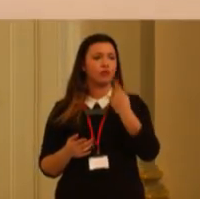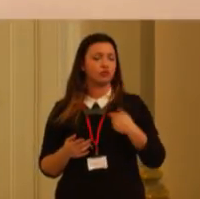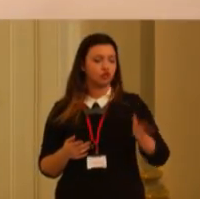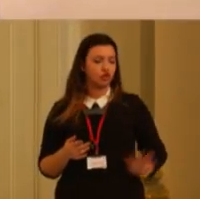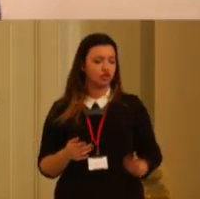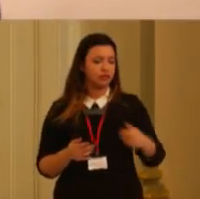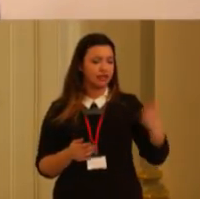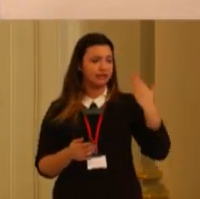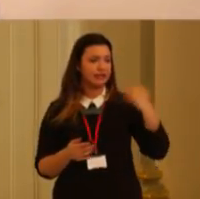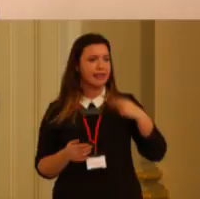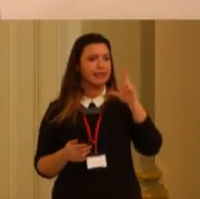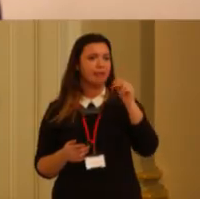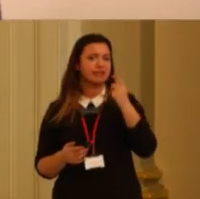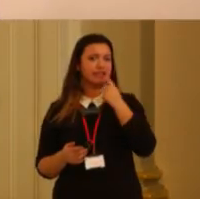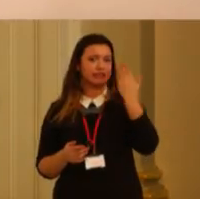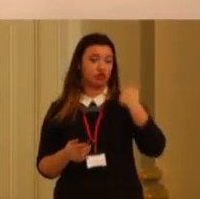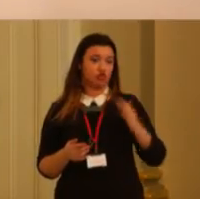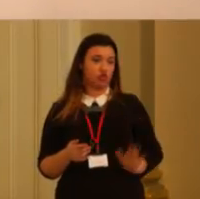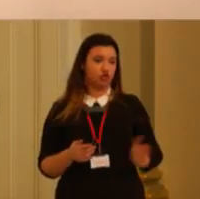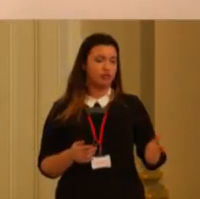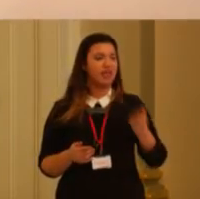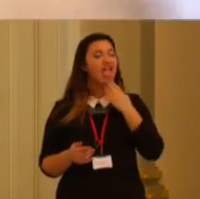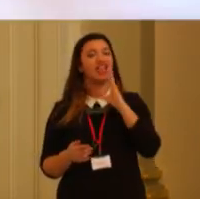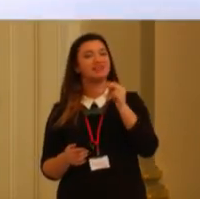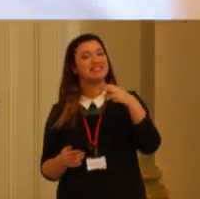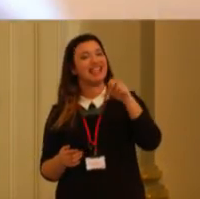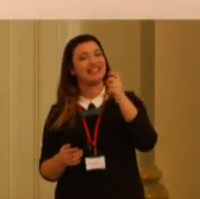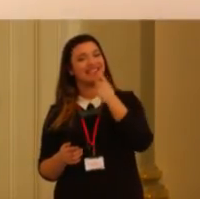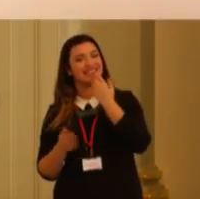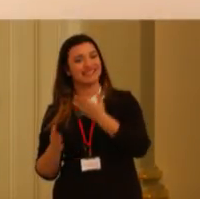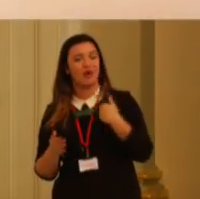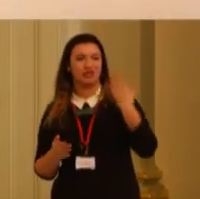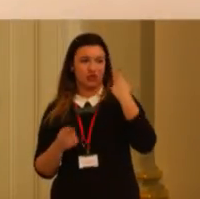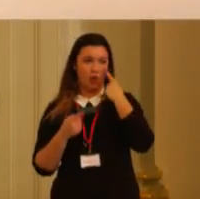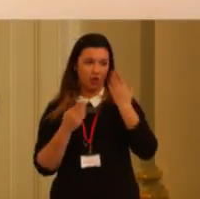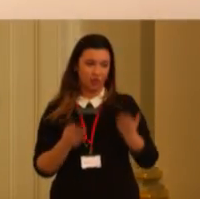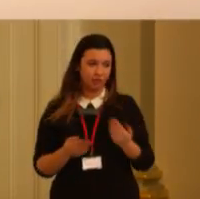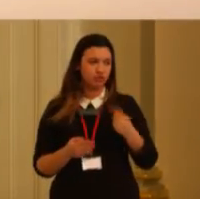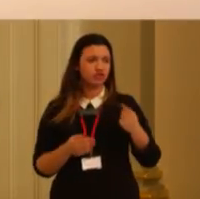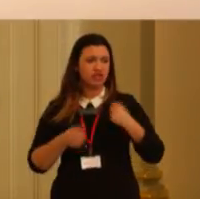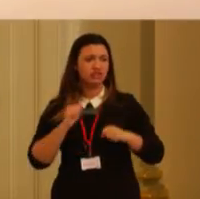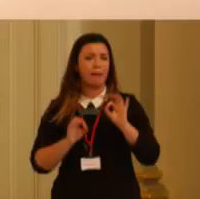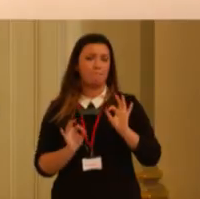that aside. So as I was a young guy in the 80s and